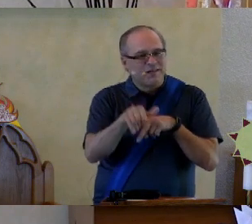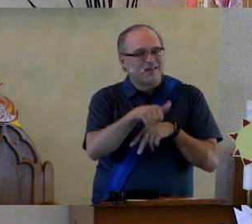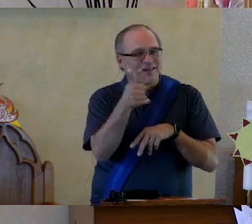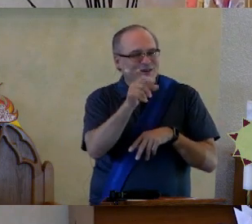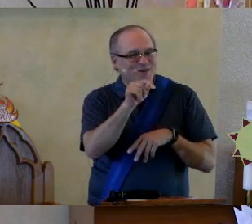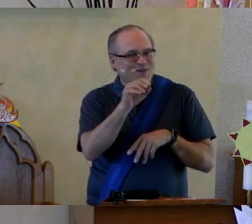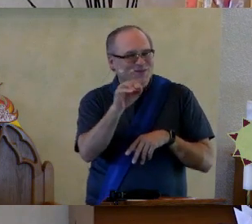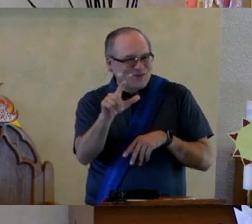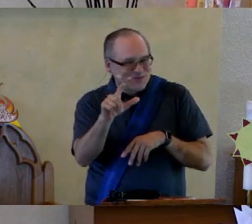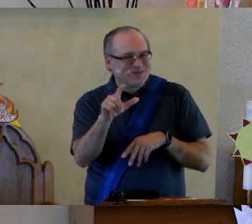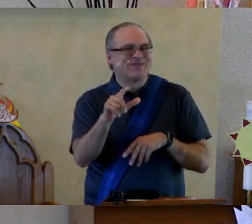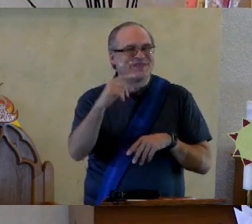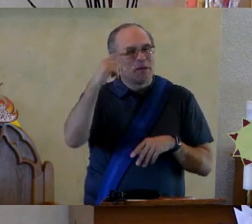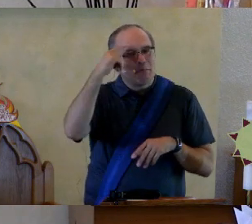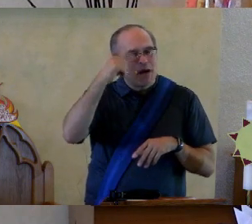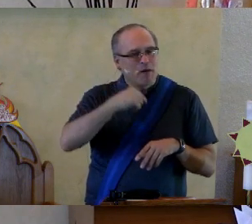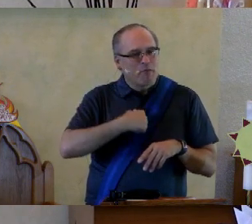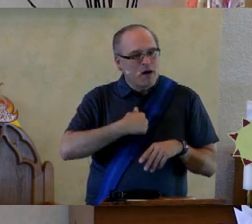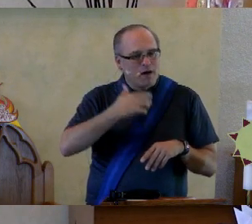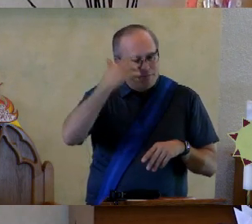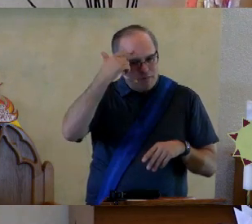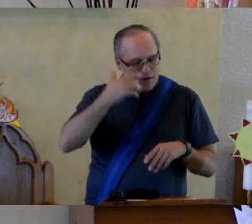mind and body.